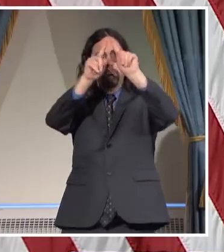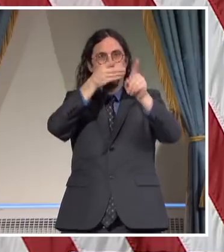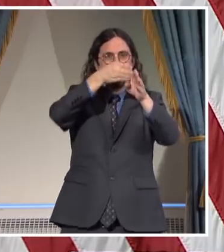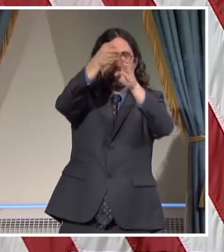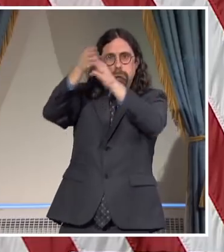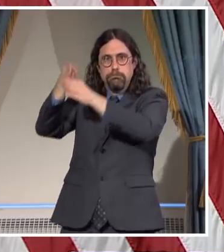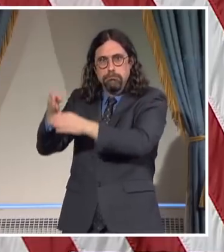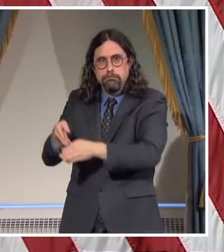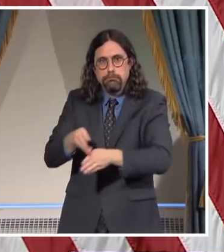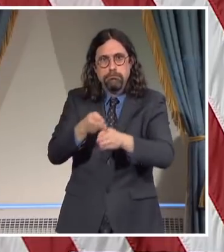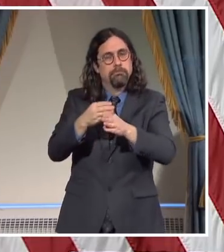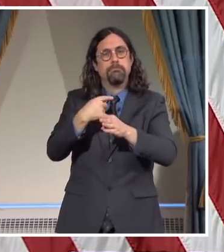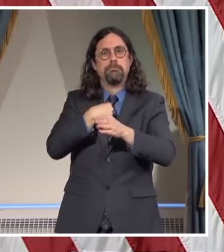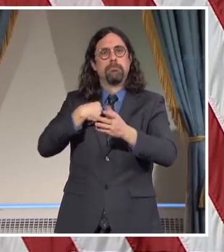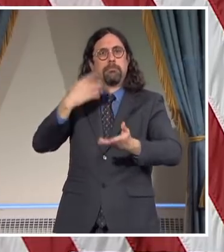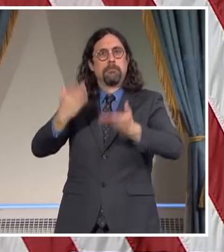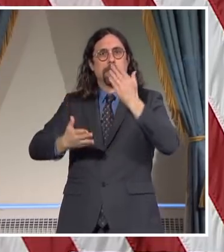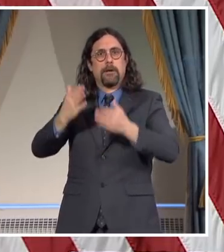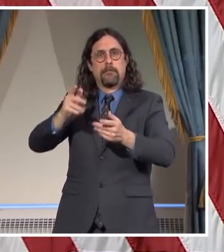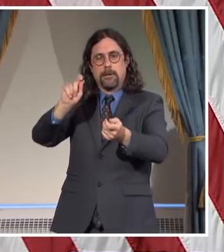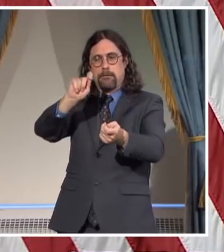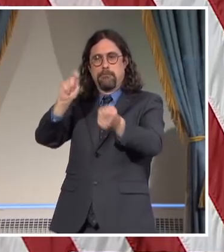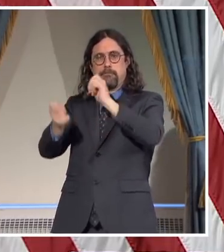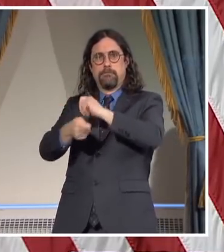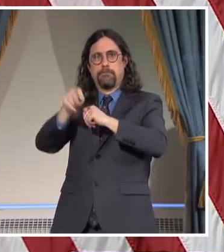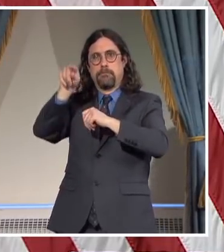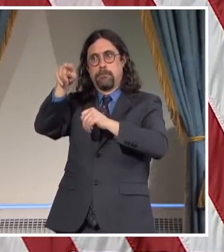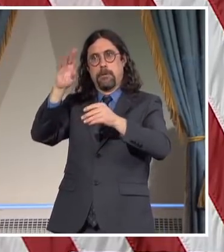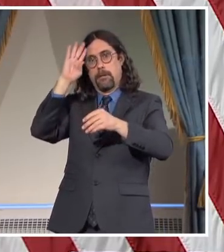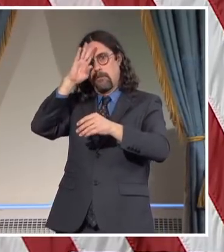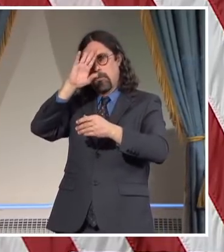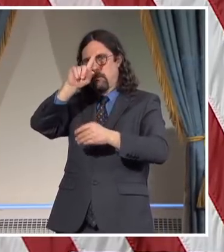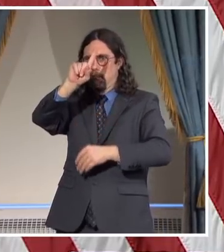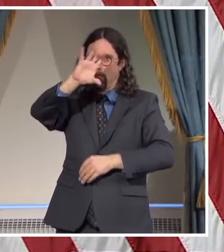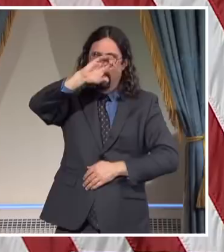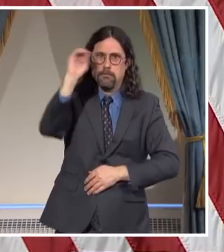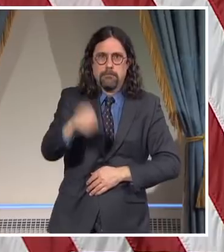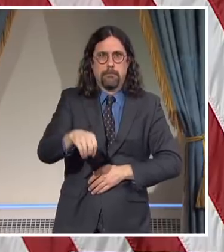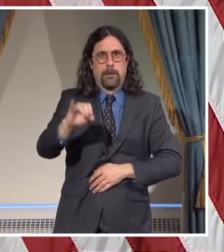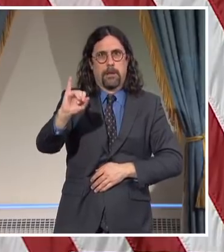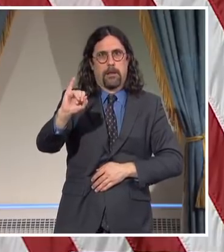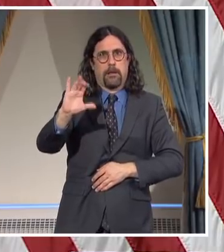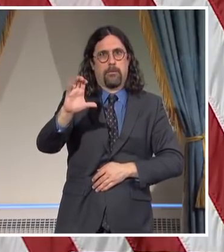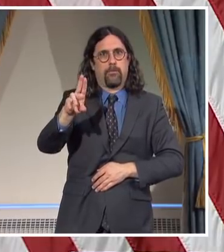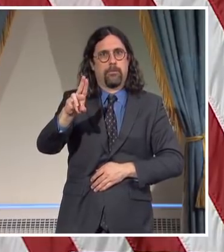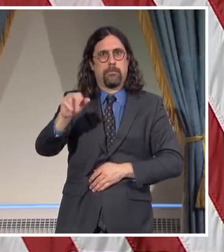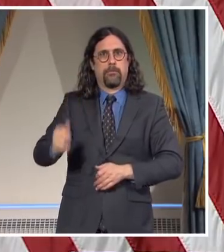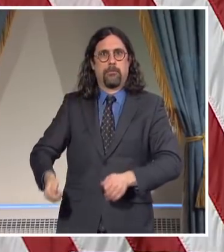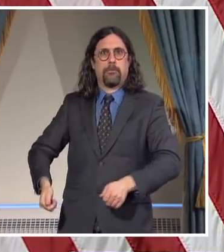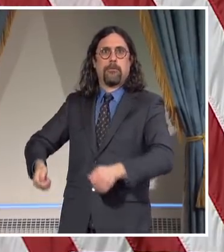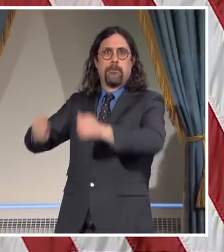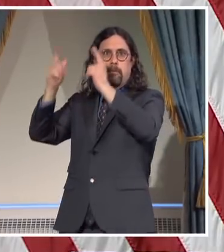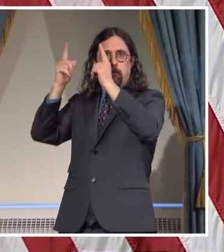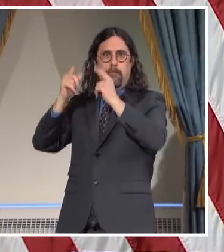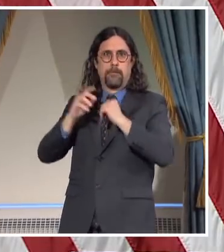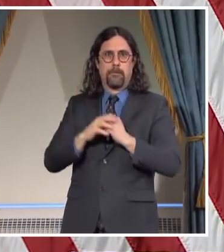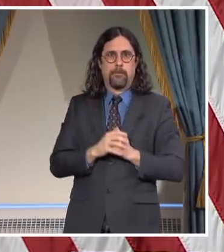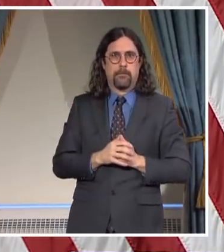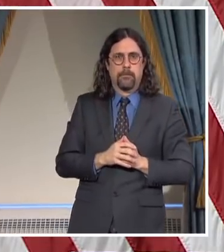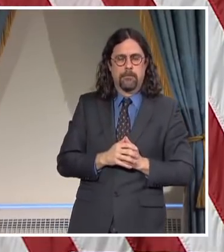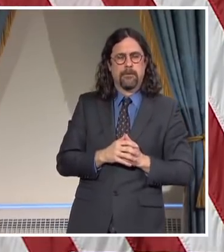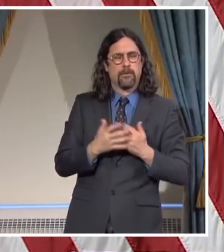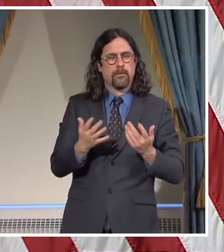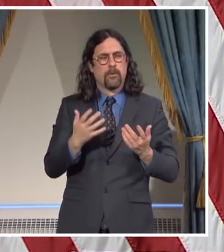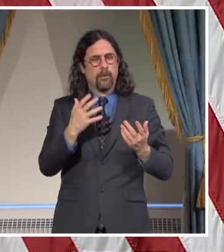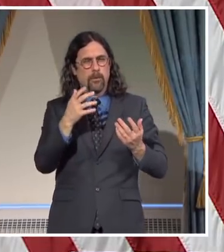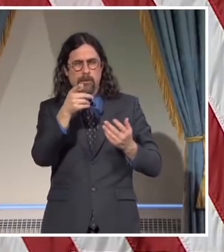going to be very dynamic. What we do know is if we've got the space, the equipment, the